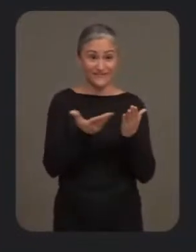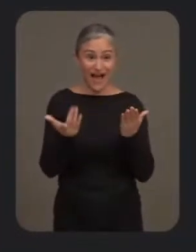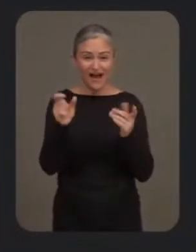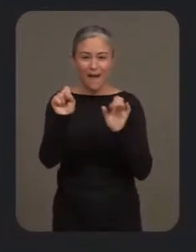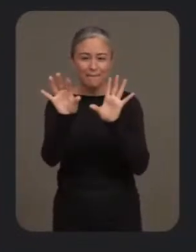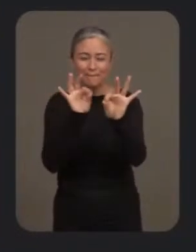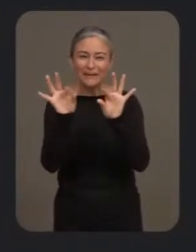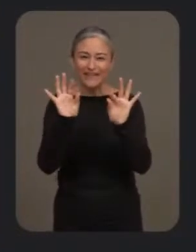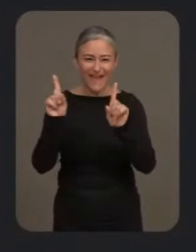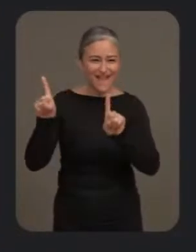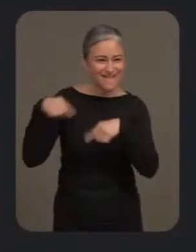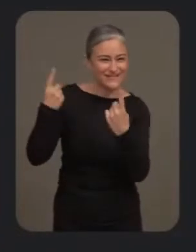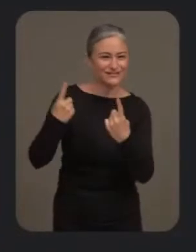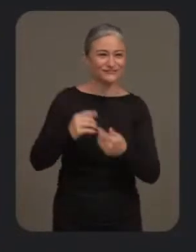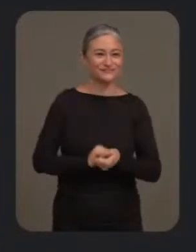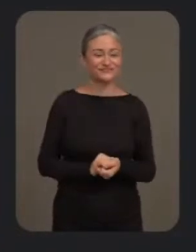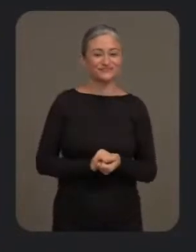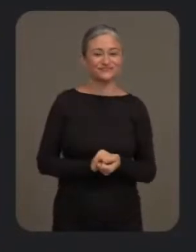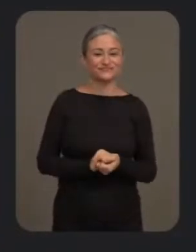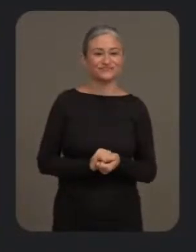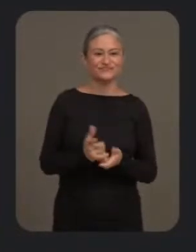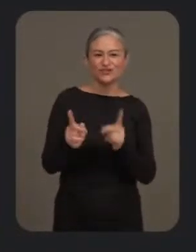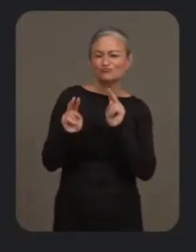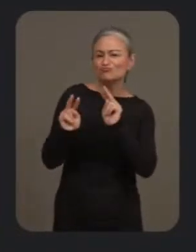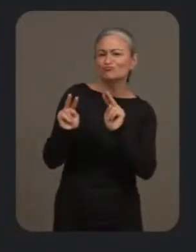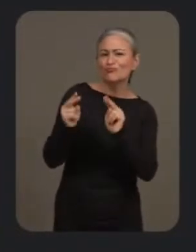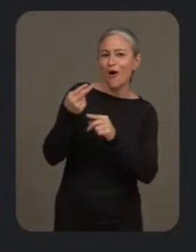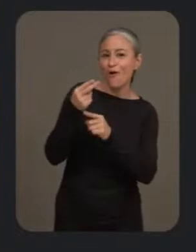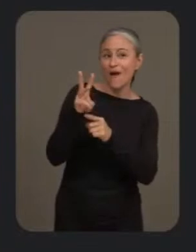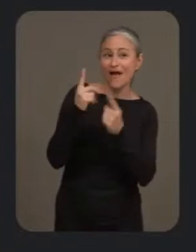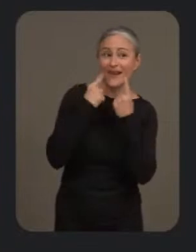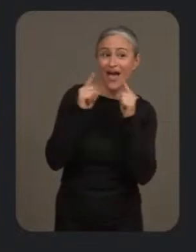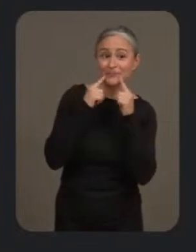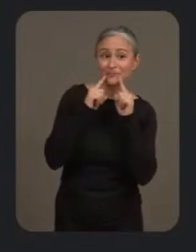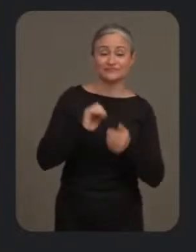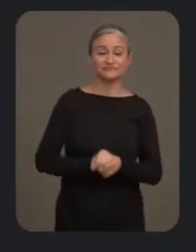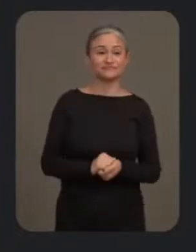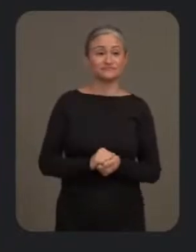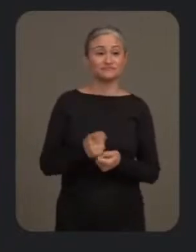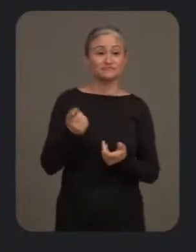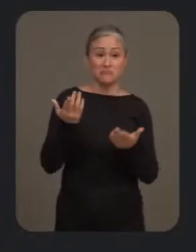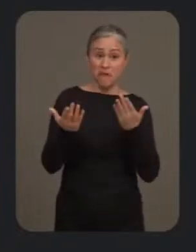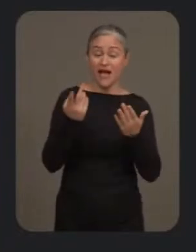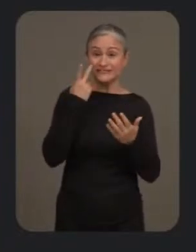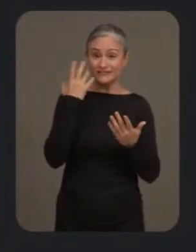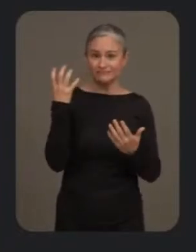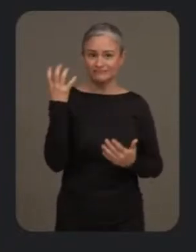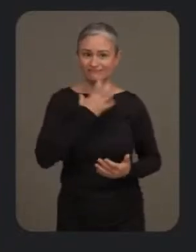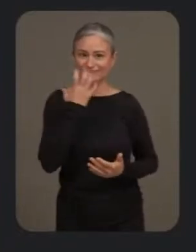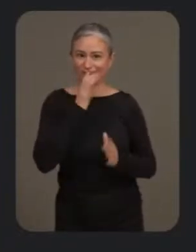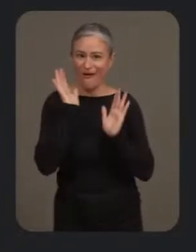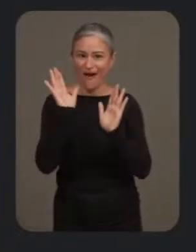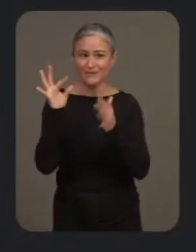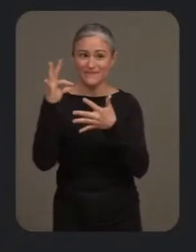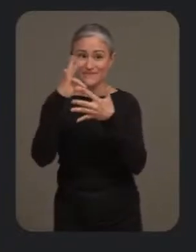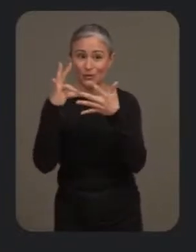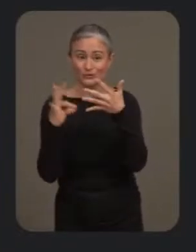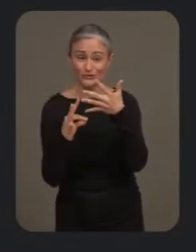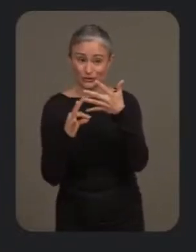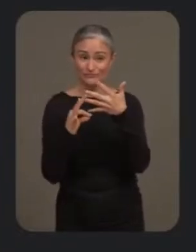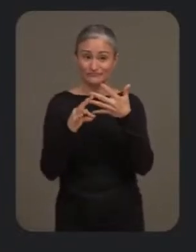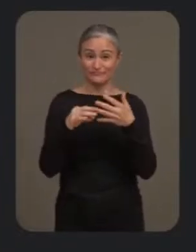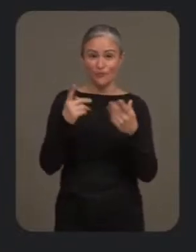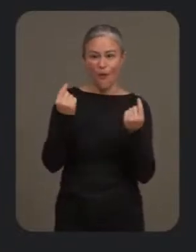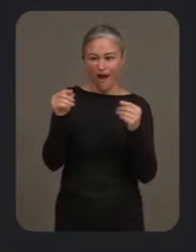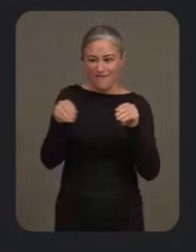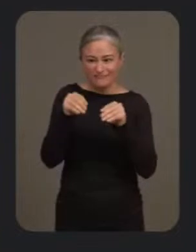than ever. Stay tuned for our hardware announcements, where you just might see some of the awesome new features we're building